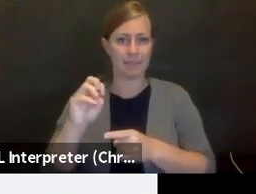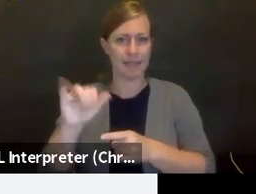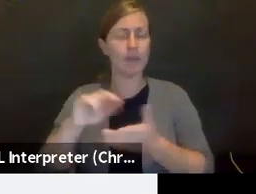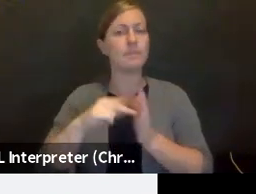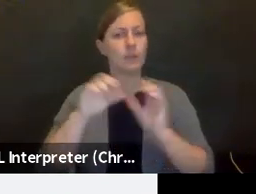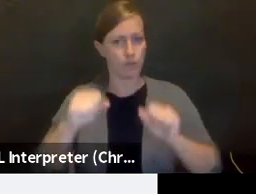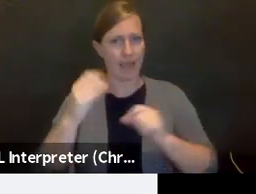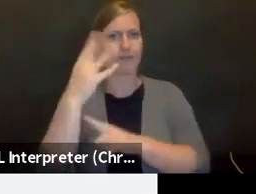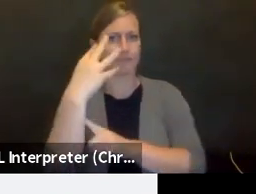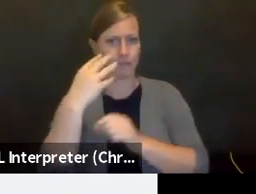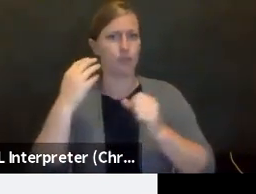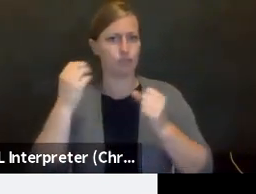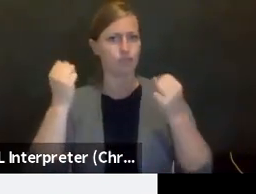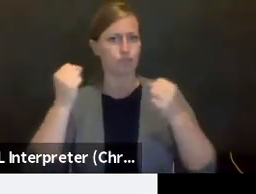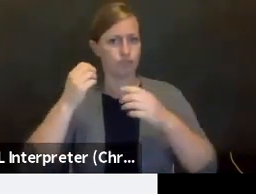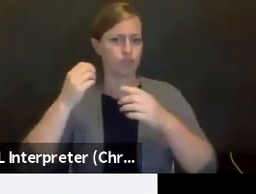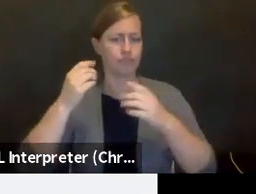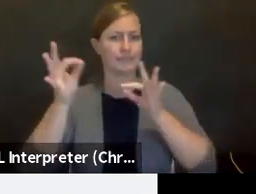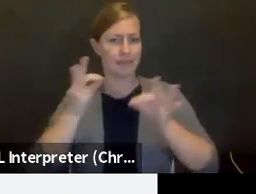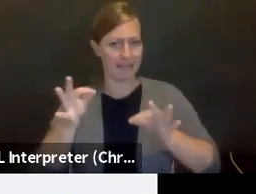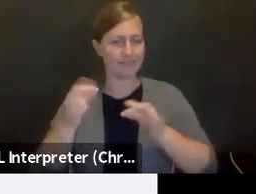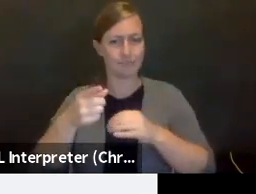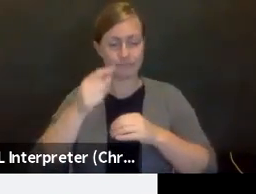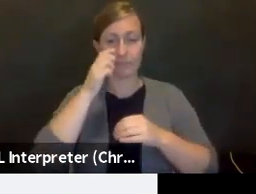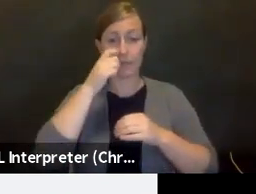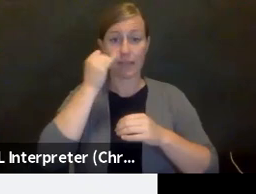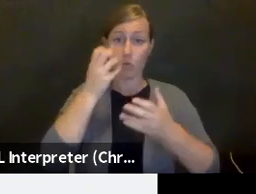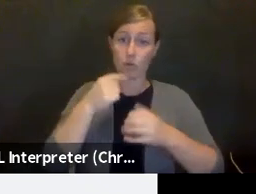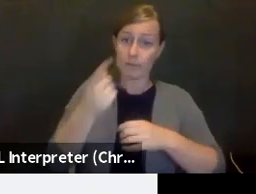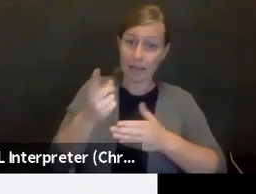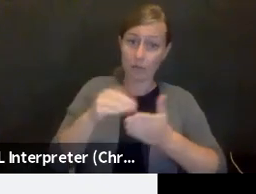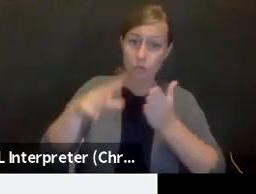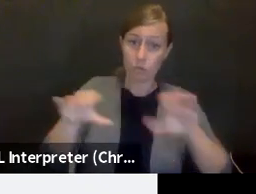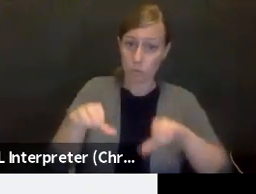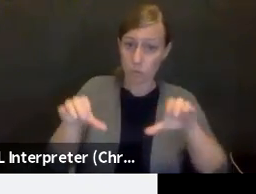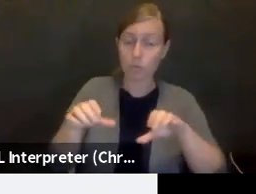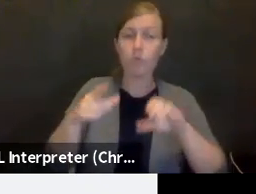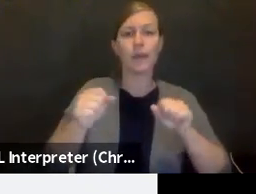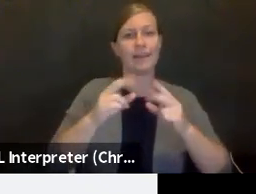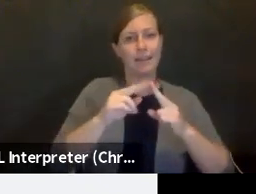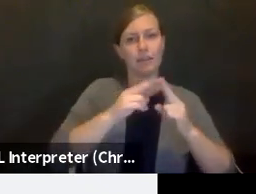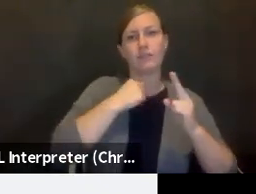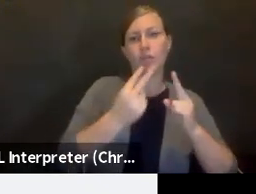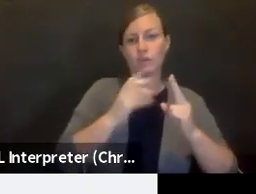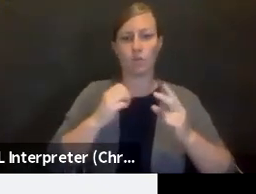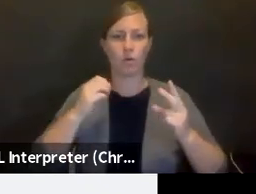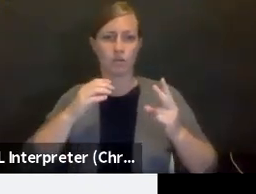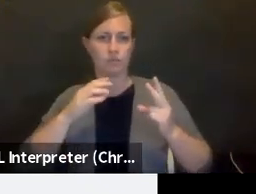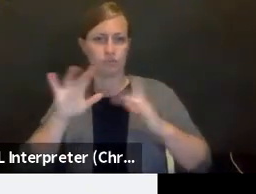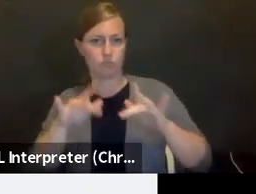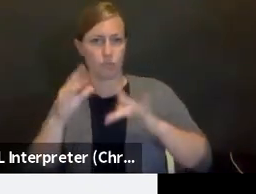explaining how to do this. So if you want to tell students what to do, you can do that. So I'm going to just add voice